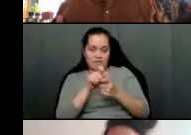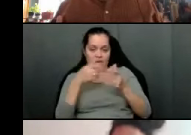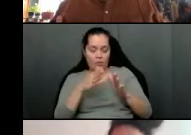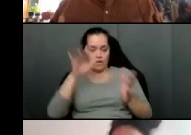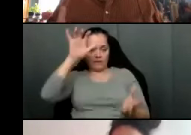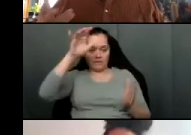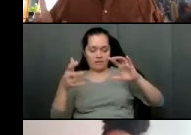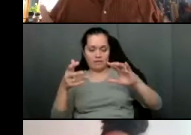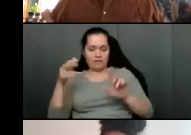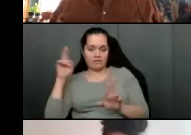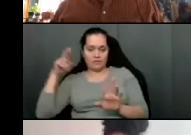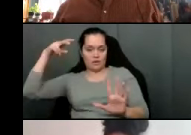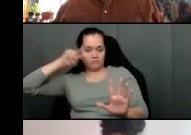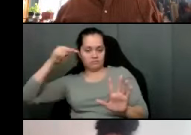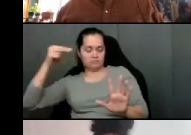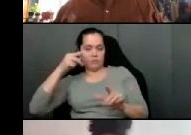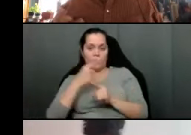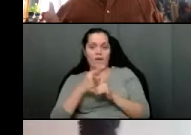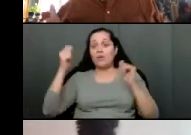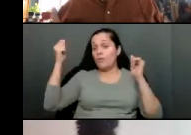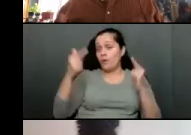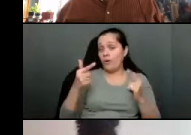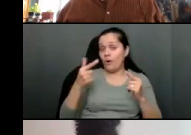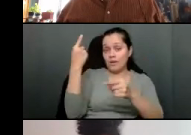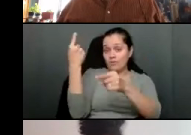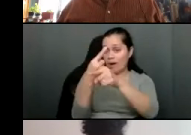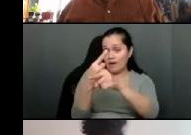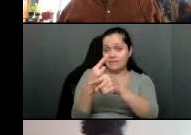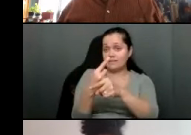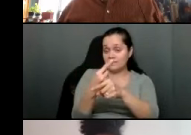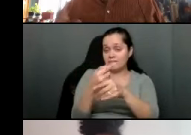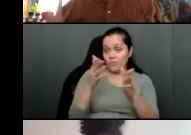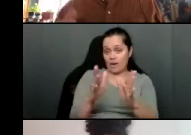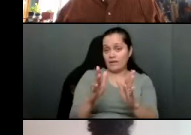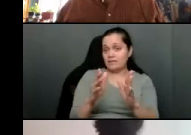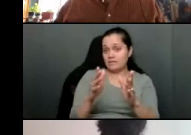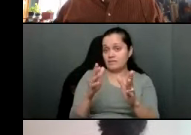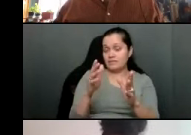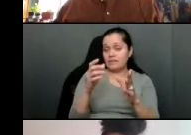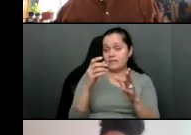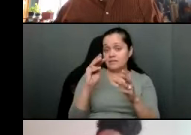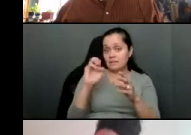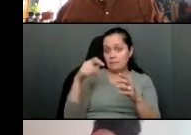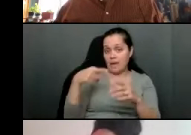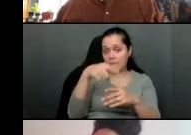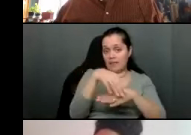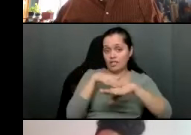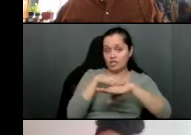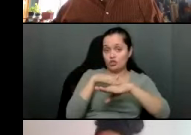point. And those would all be legitimate ways to then map the